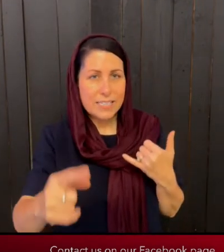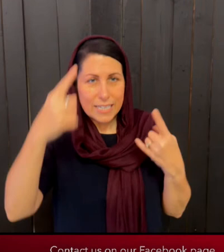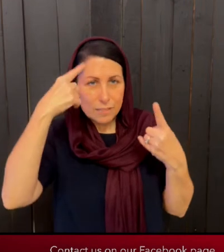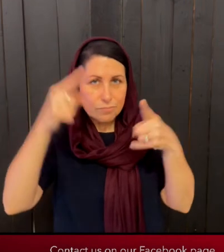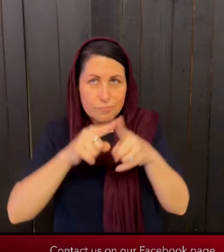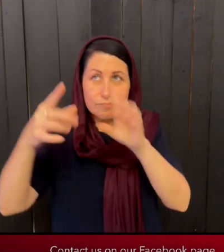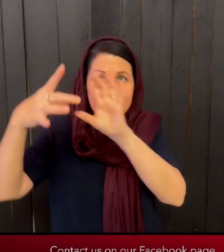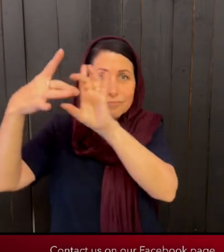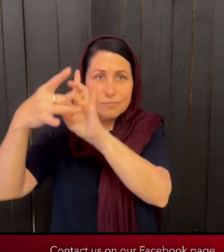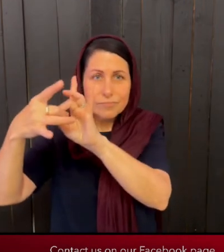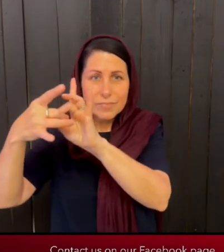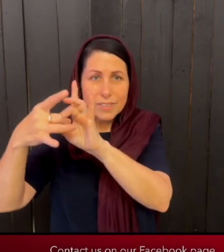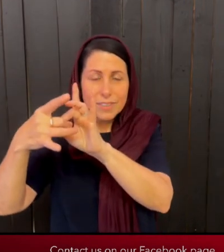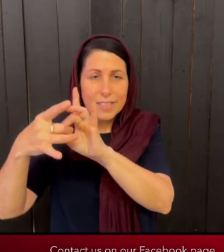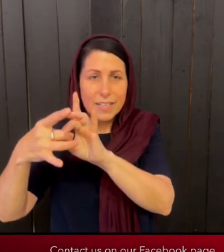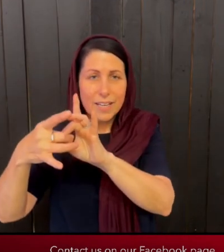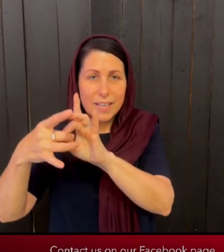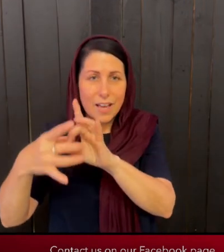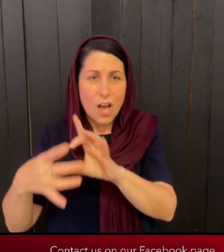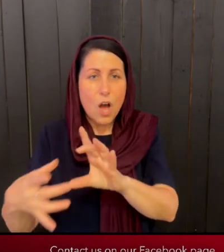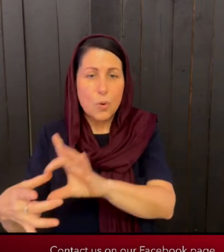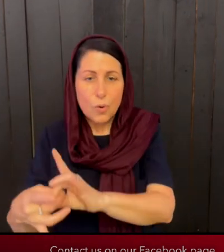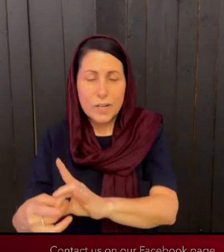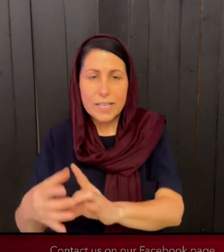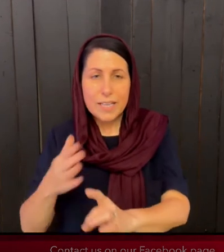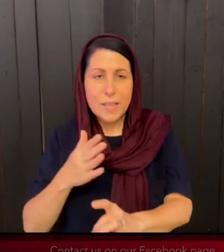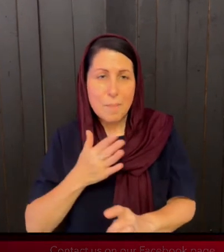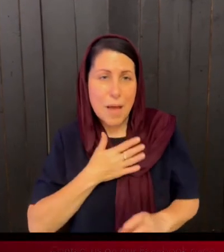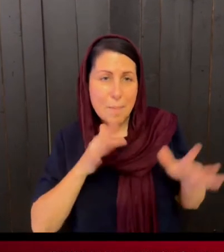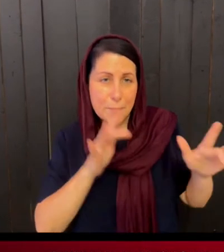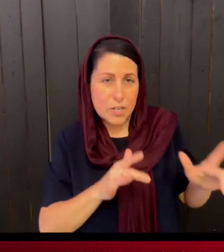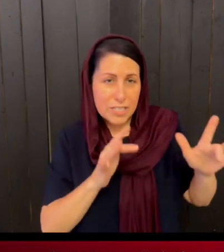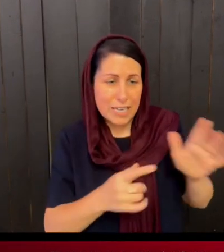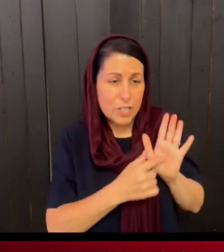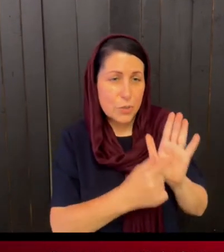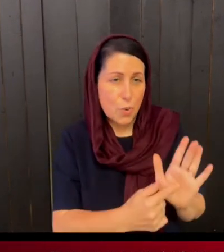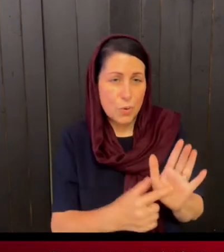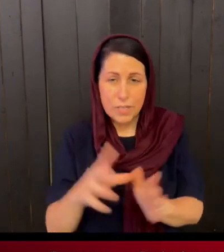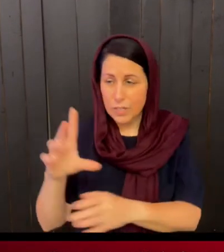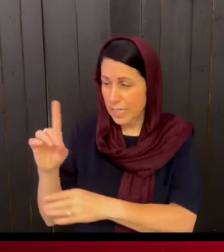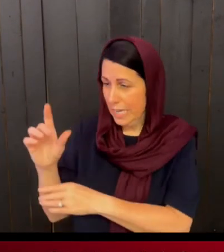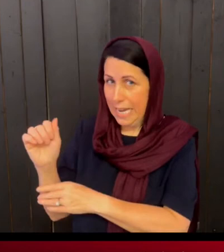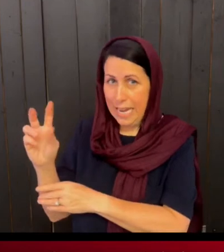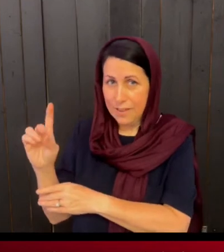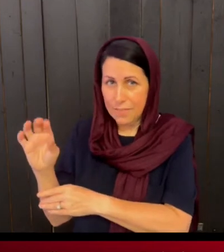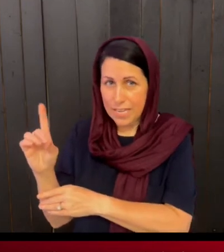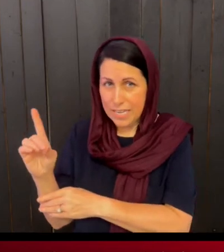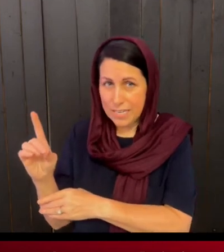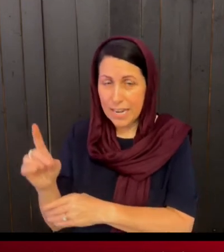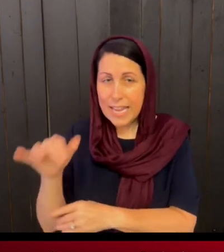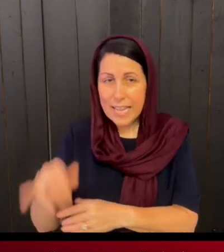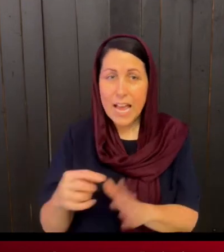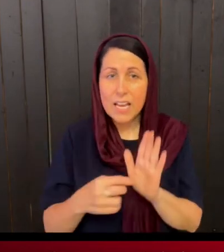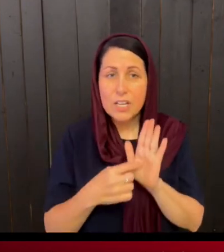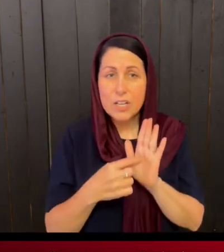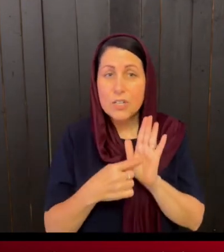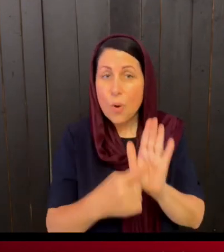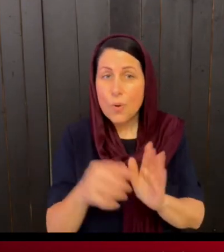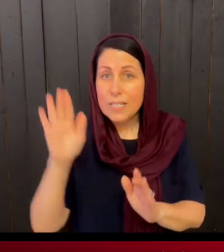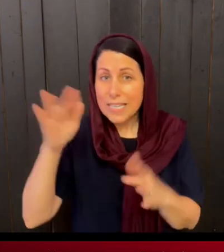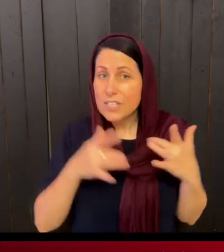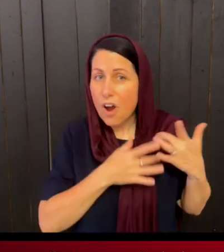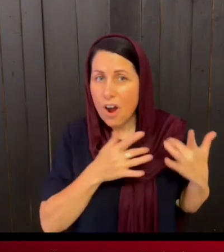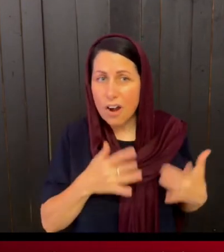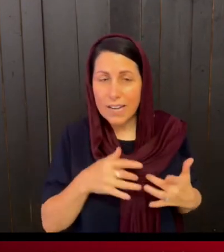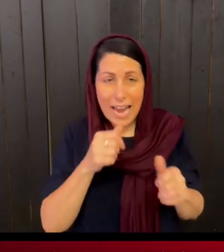mercies shown to David. I think that just shows a lot of God's heart there. He